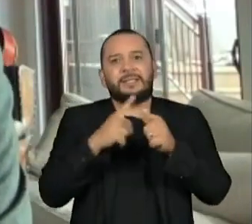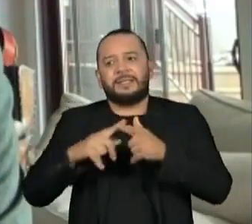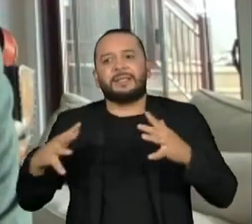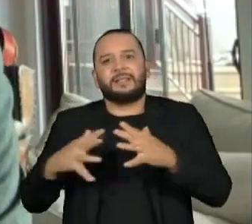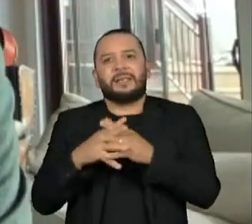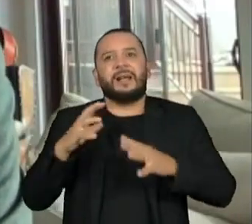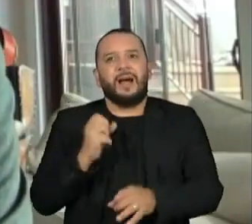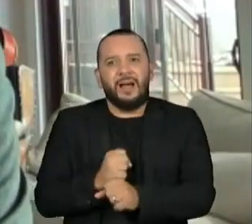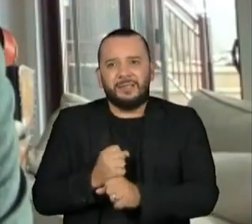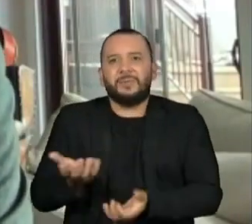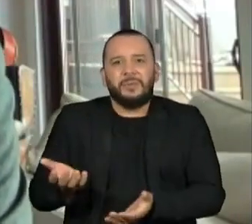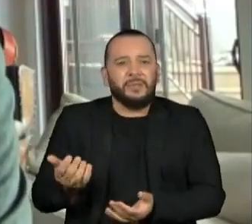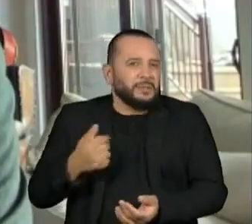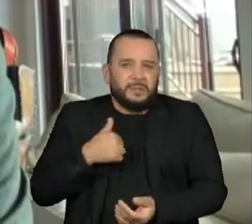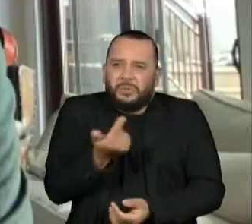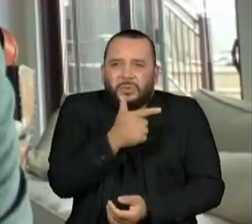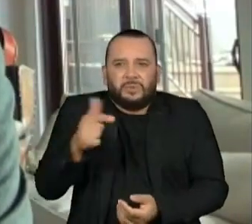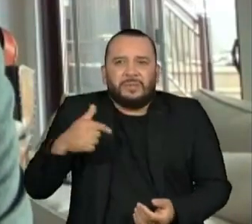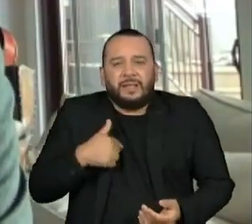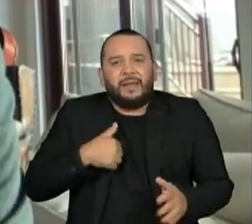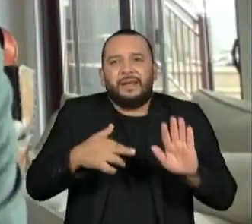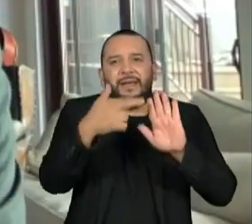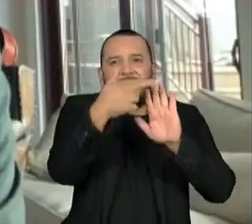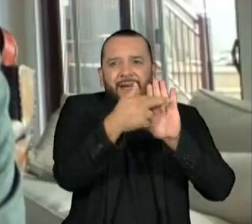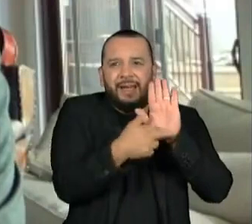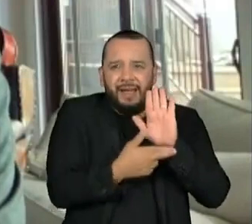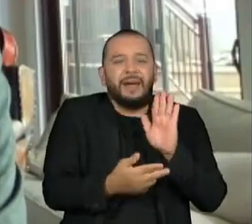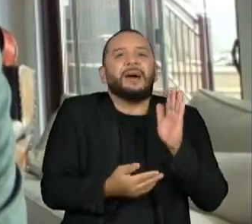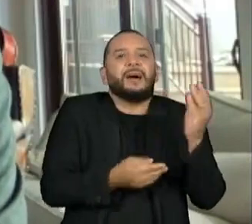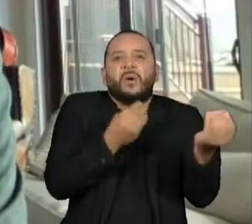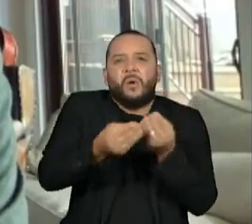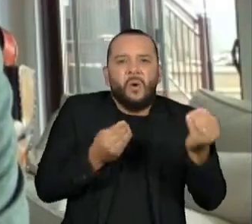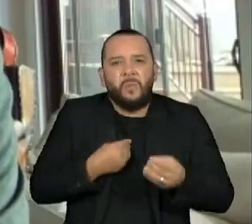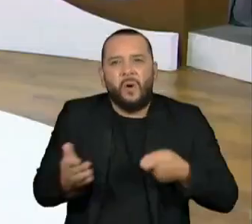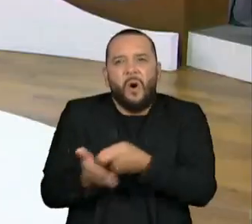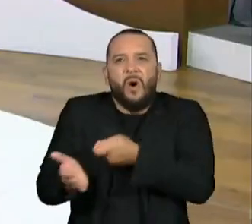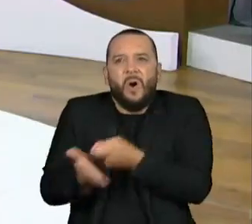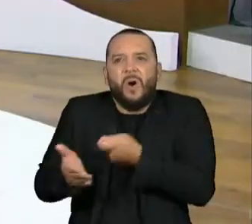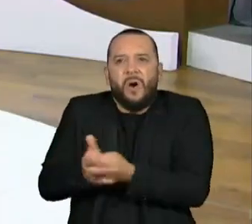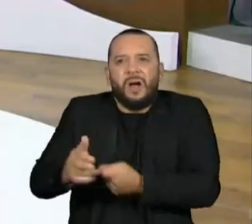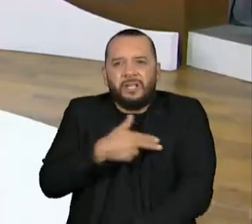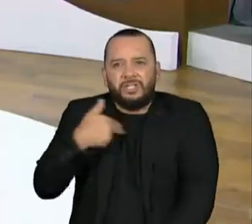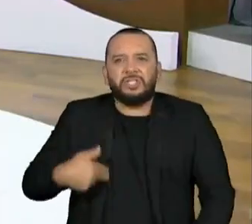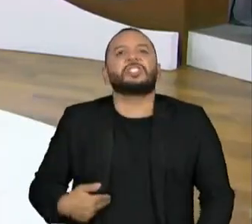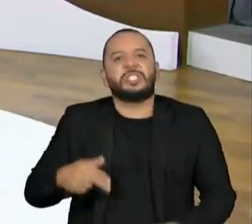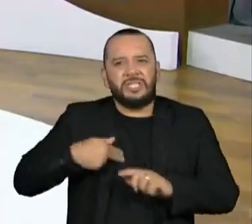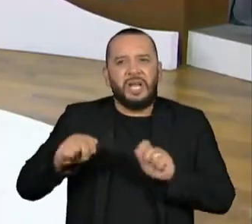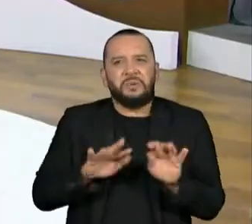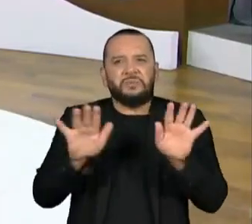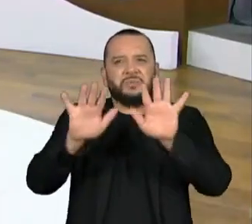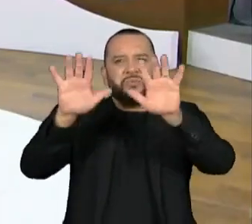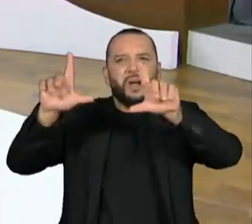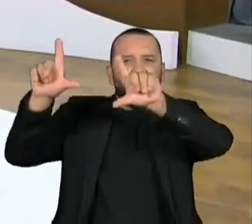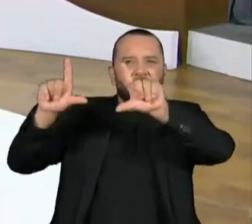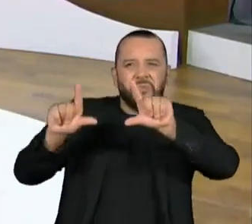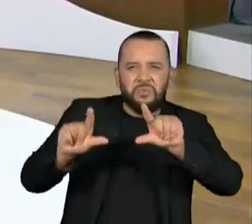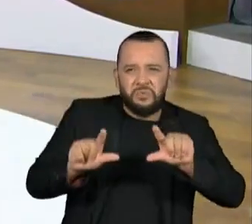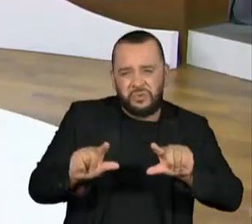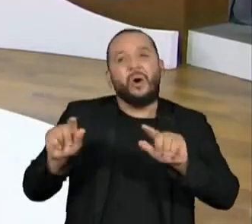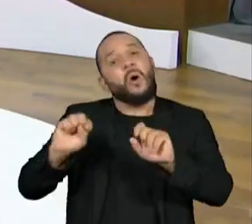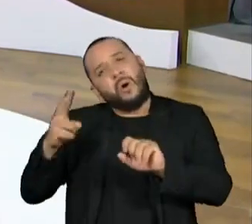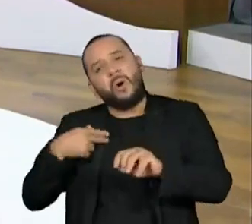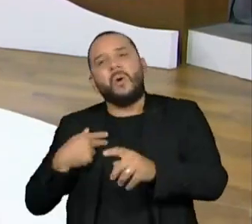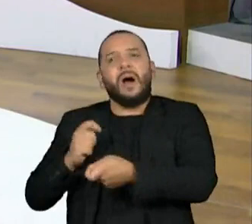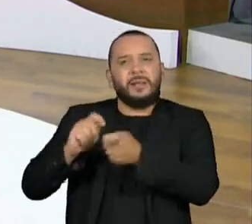is there any international system that can force China to move forward its transition